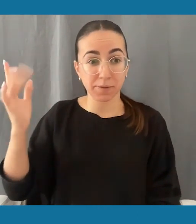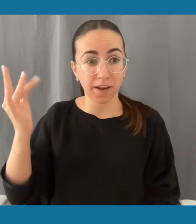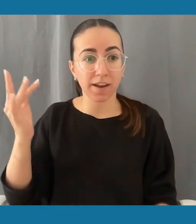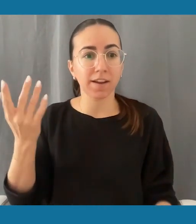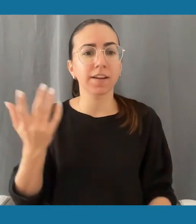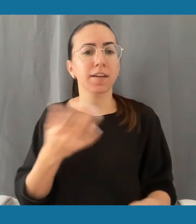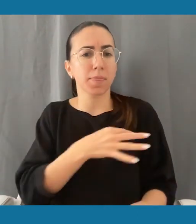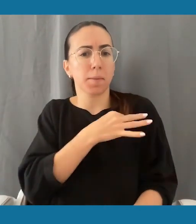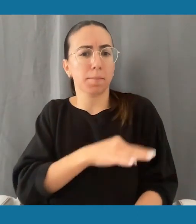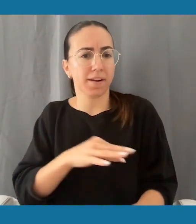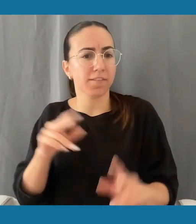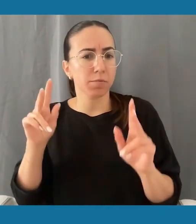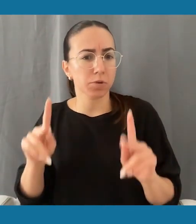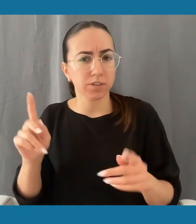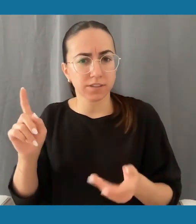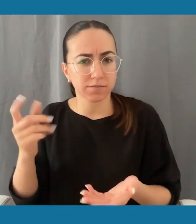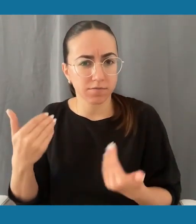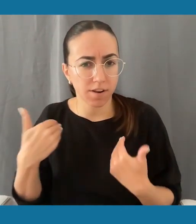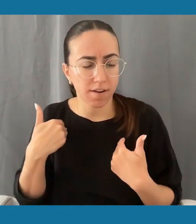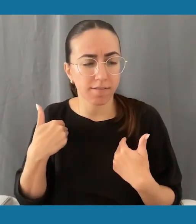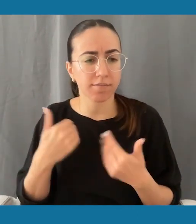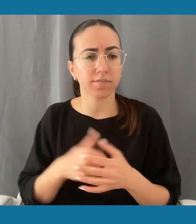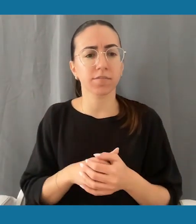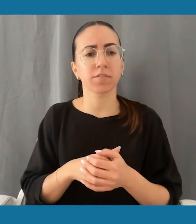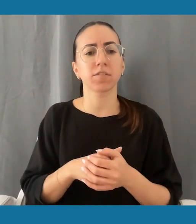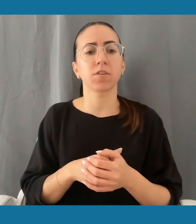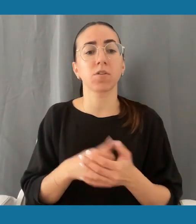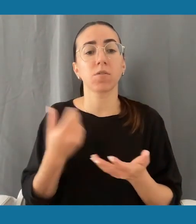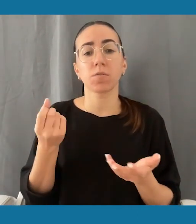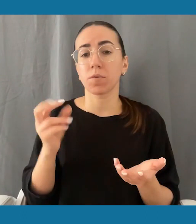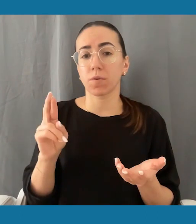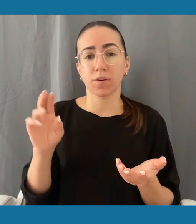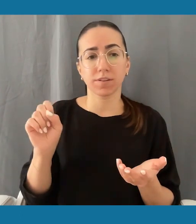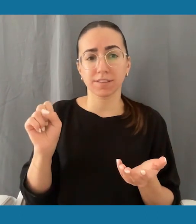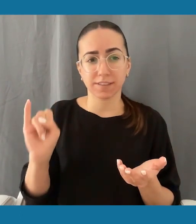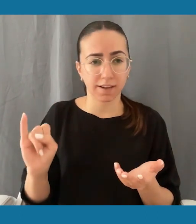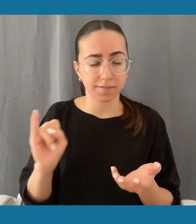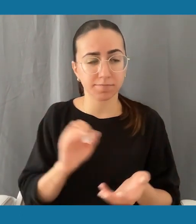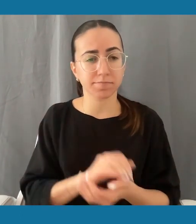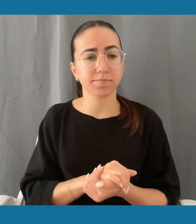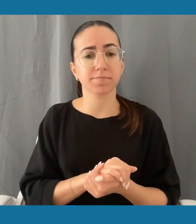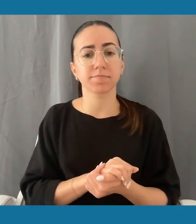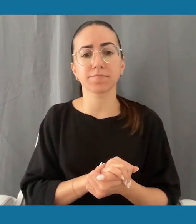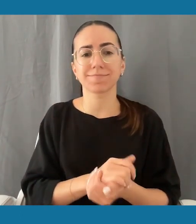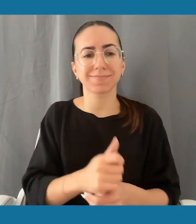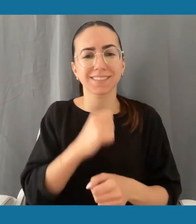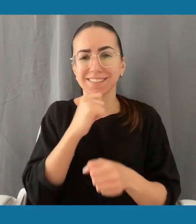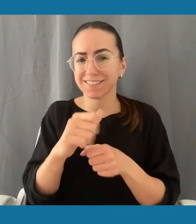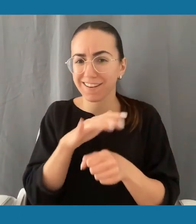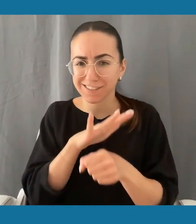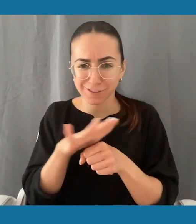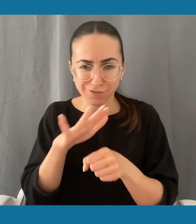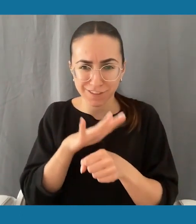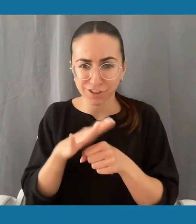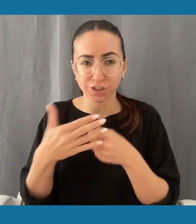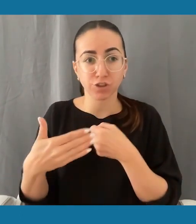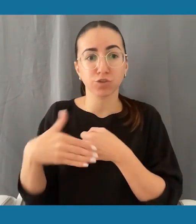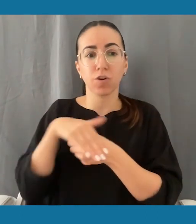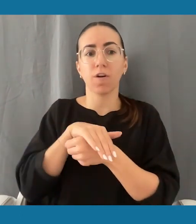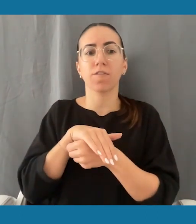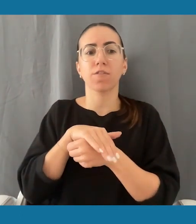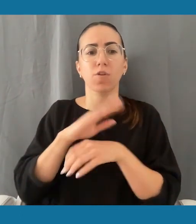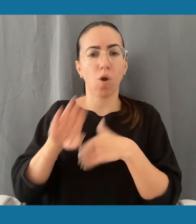from SSI or even SSDI is not sufficient to cover all of